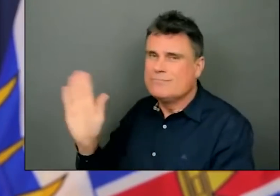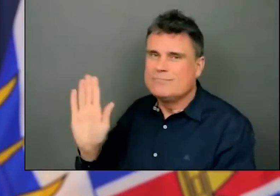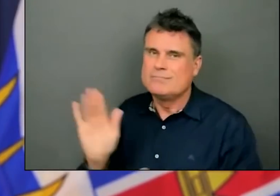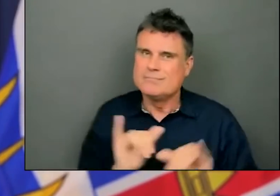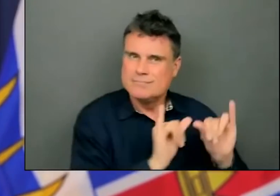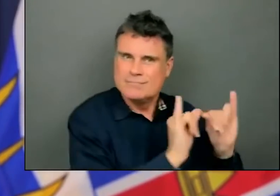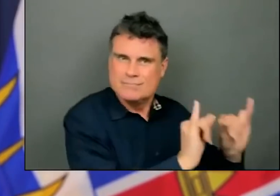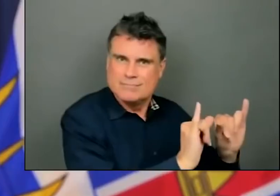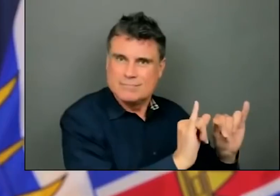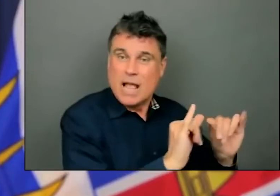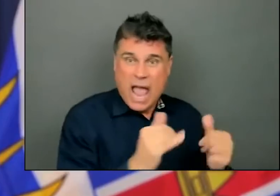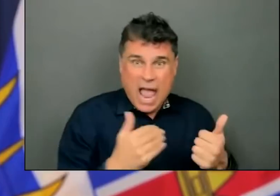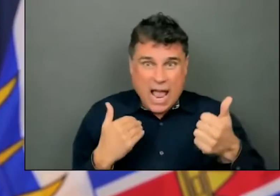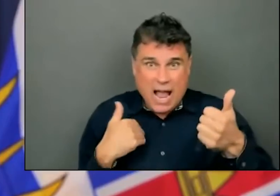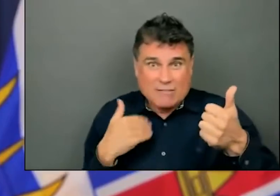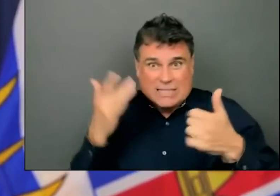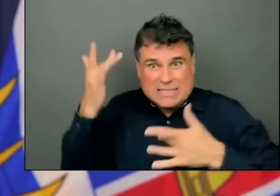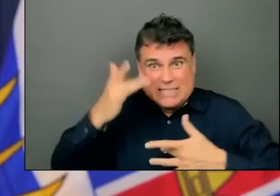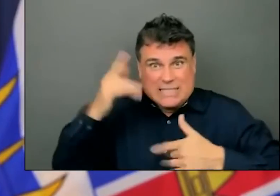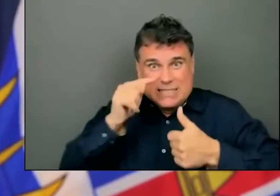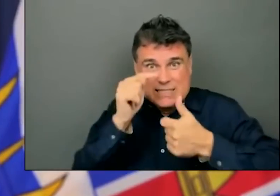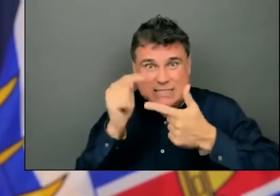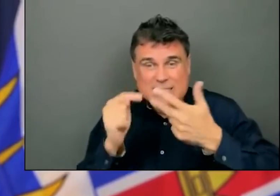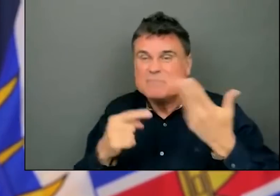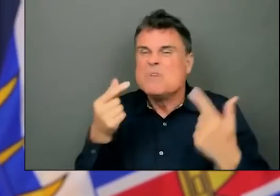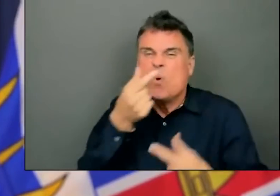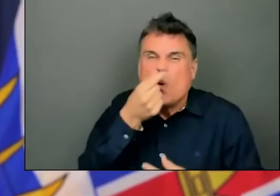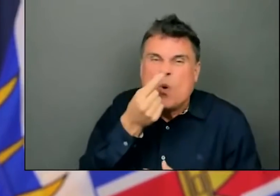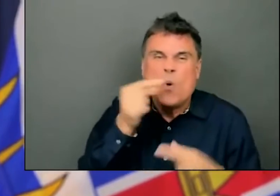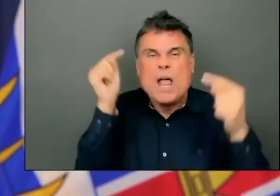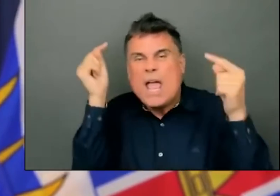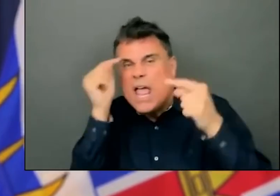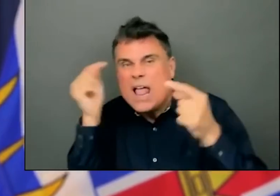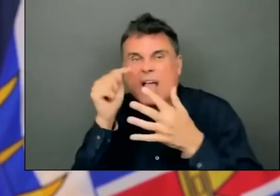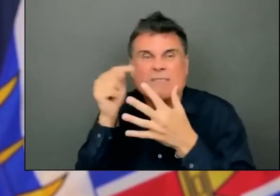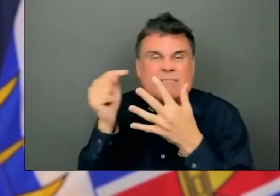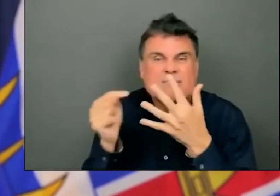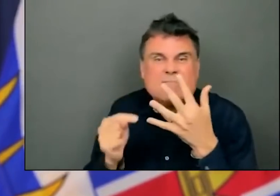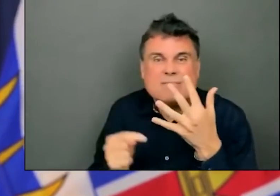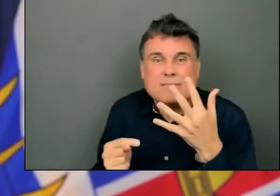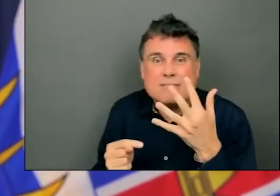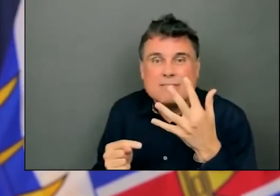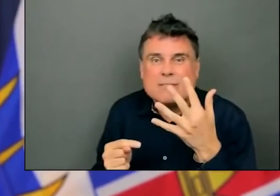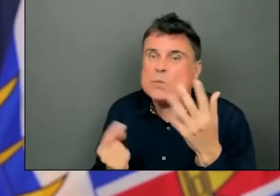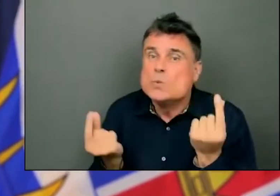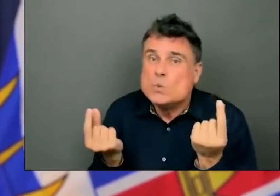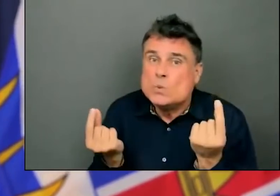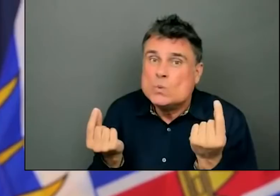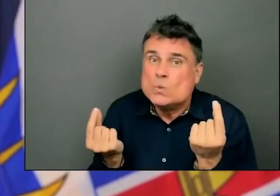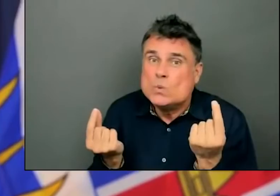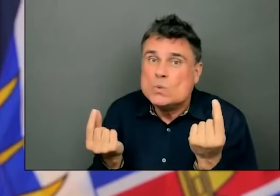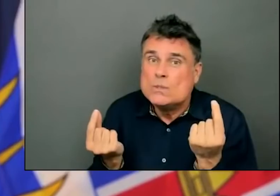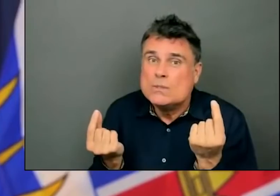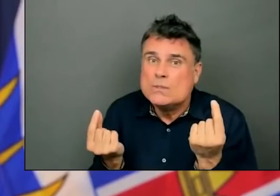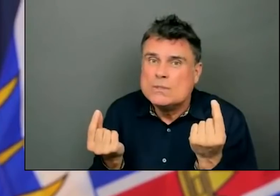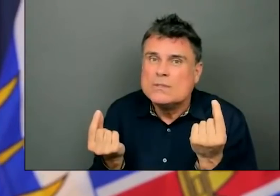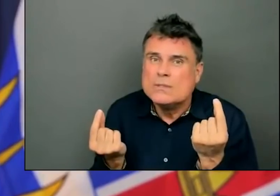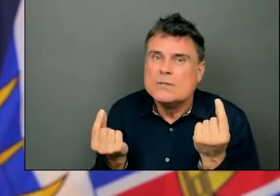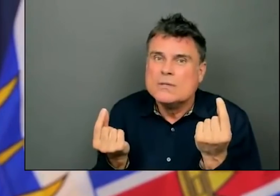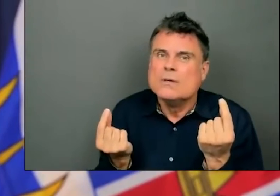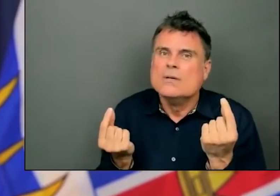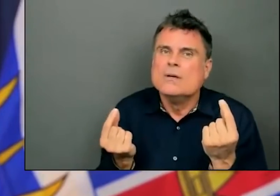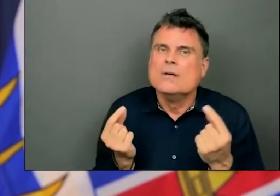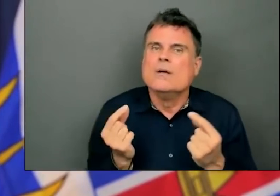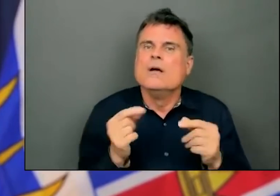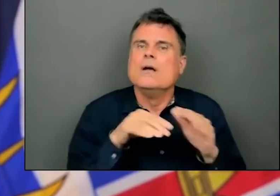you're in any of the high-risk groups, or you need to have a test because of your symptoms, you can go to the symptom screener, get a PCR